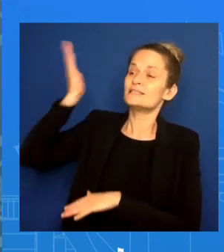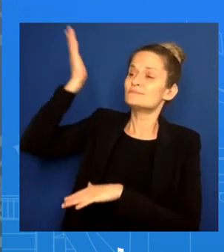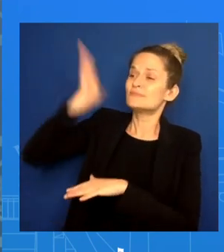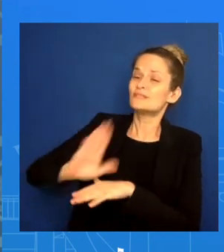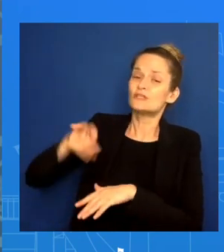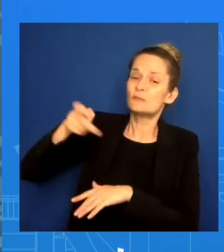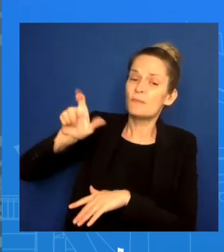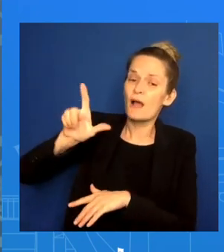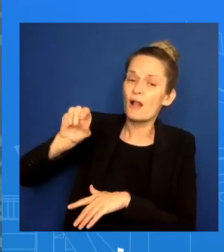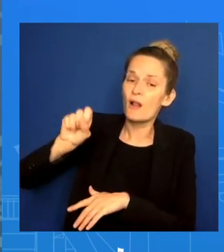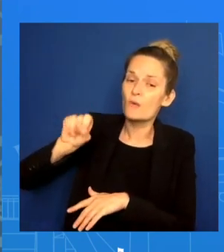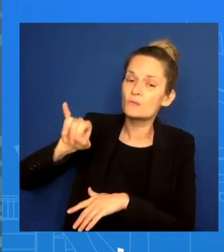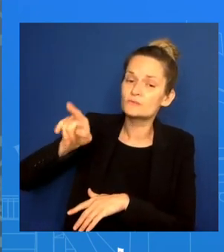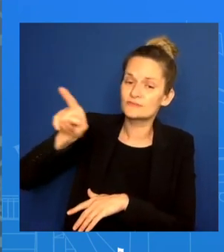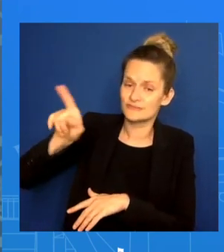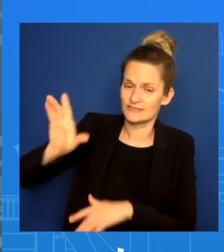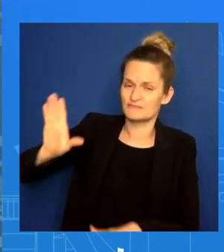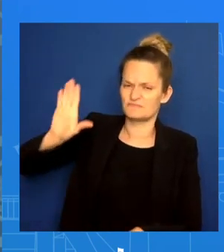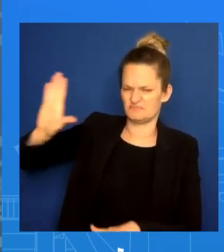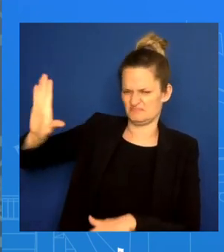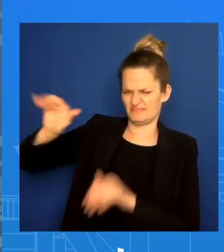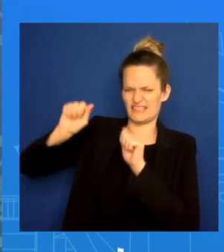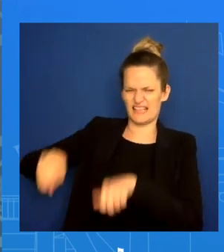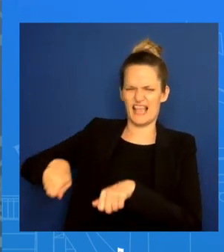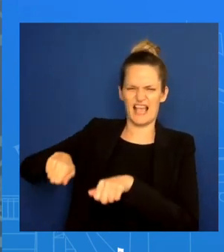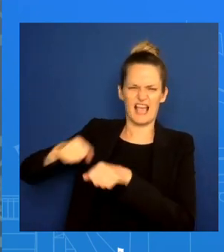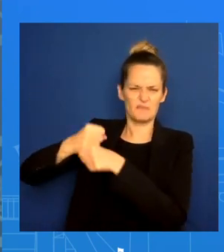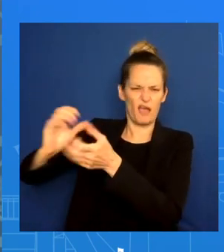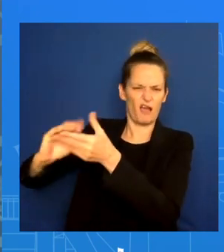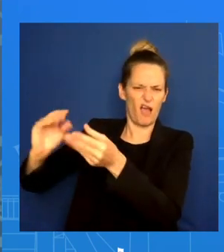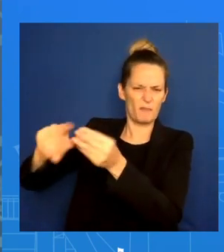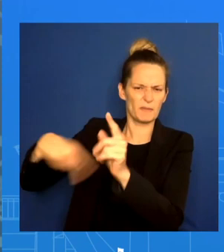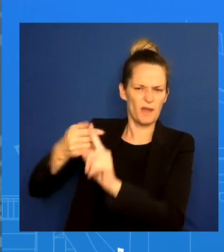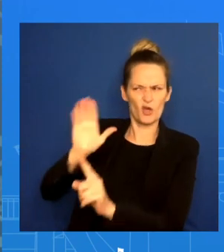put to the Speaker and her team. I will tell you that